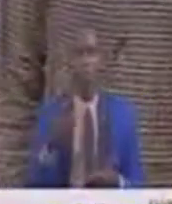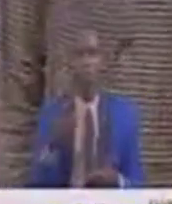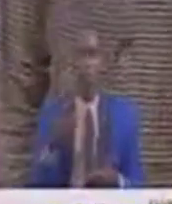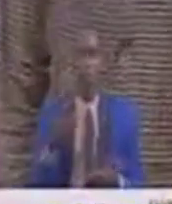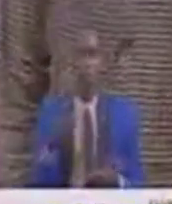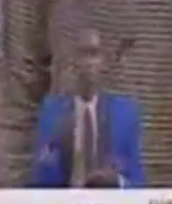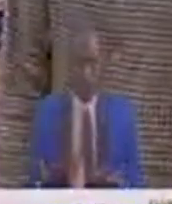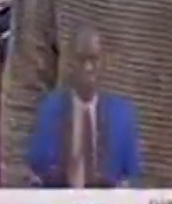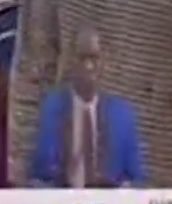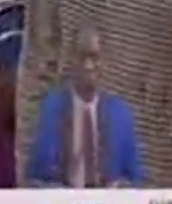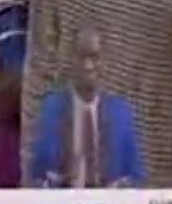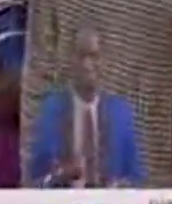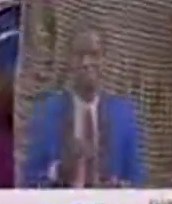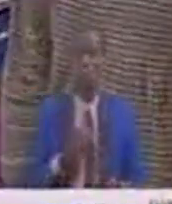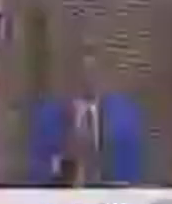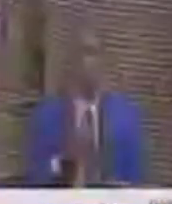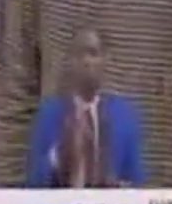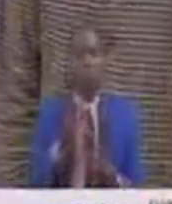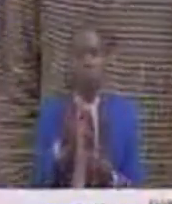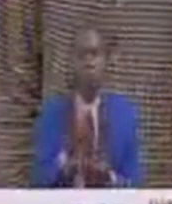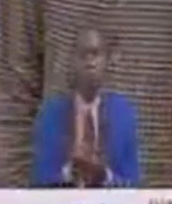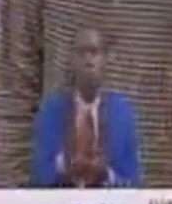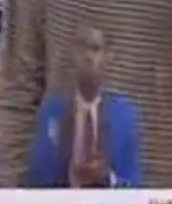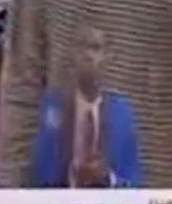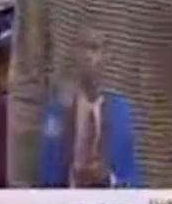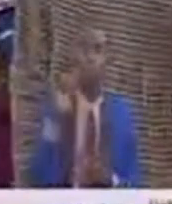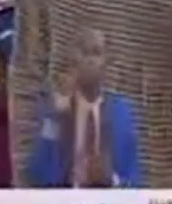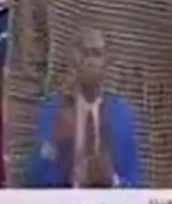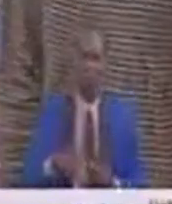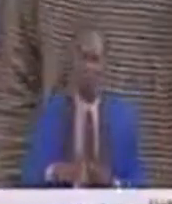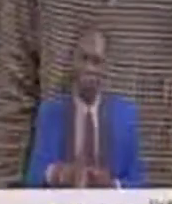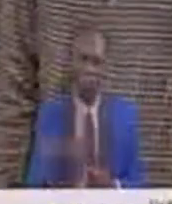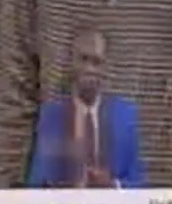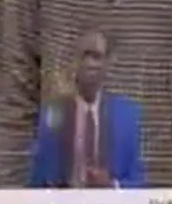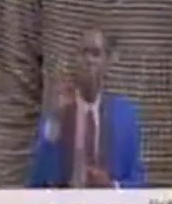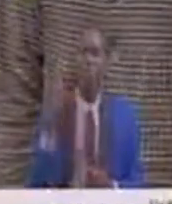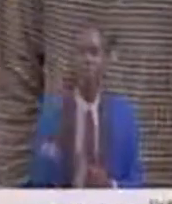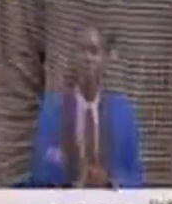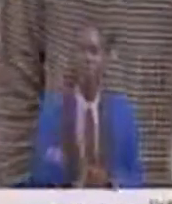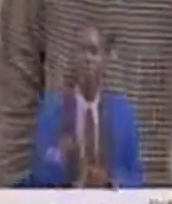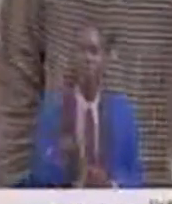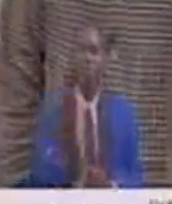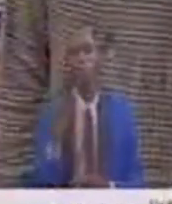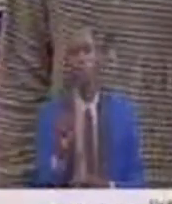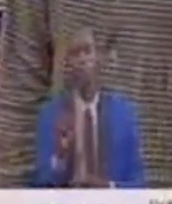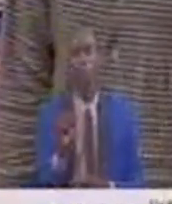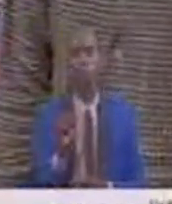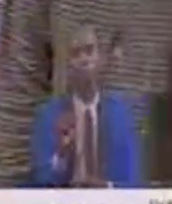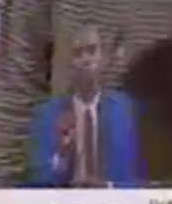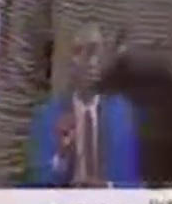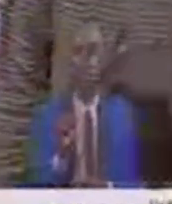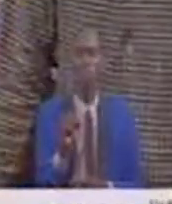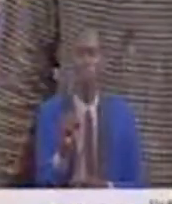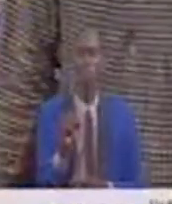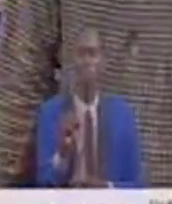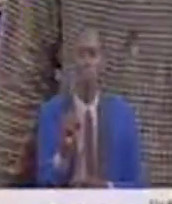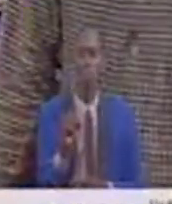that God can find you out, fish you out,